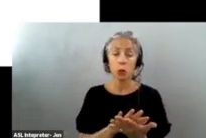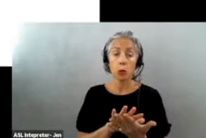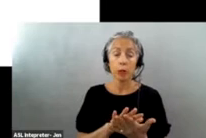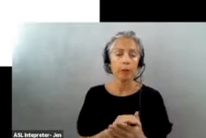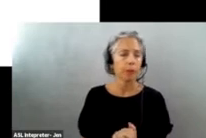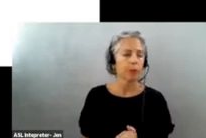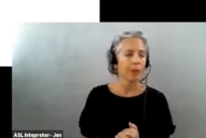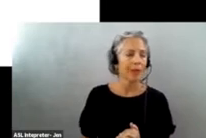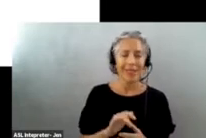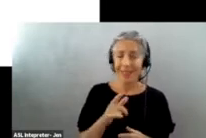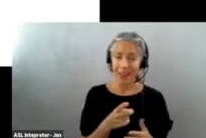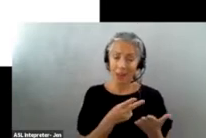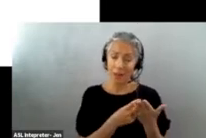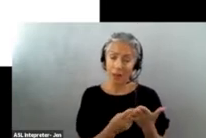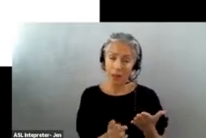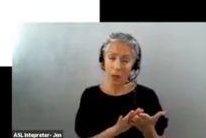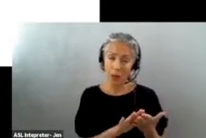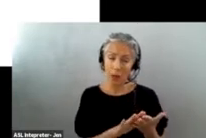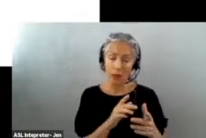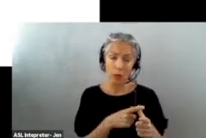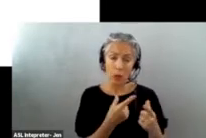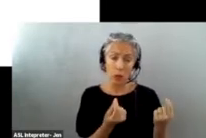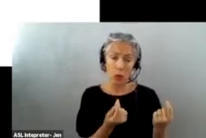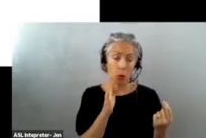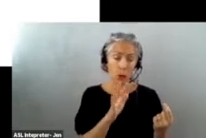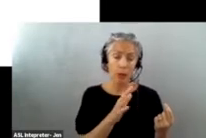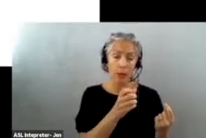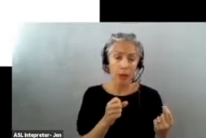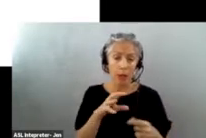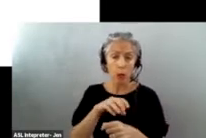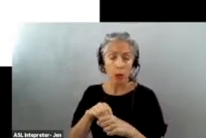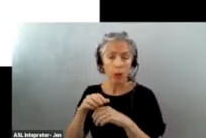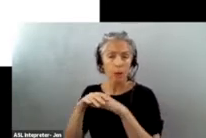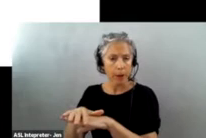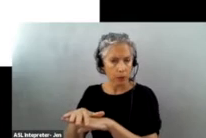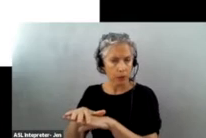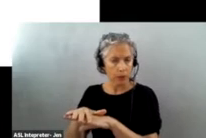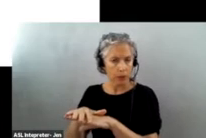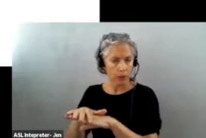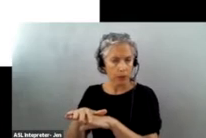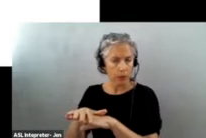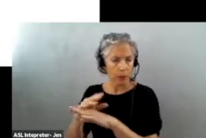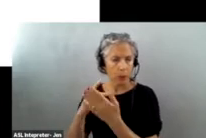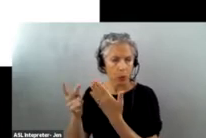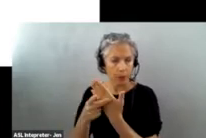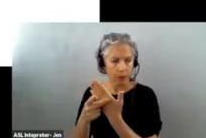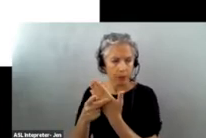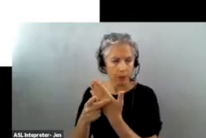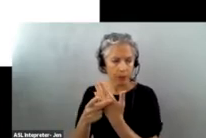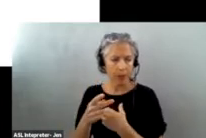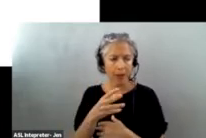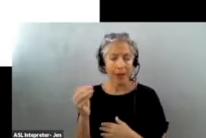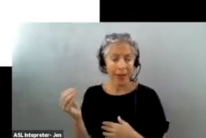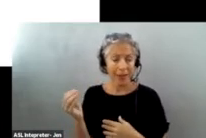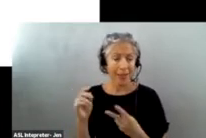child fails screening, first they will be included in mainstream ECD programs. And